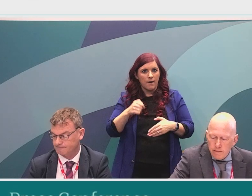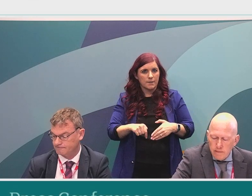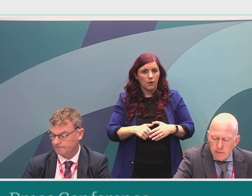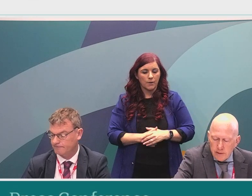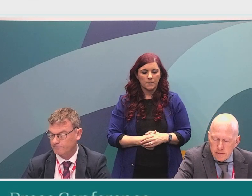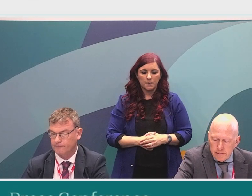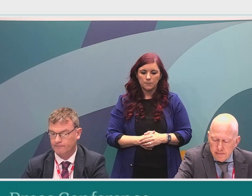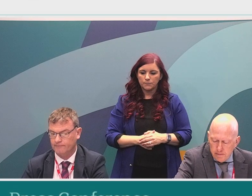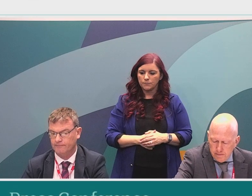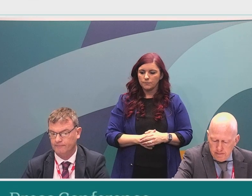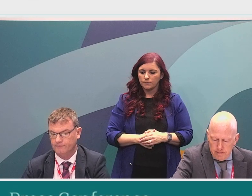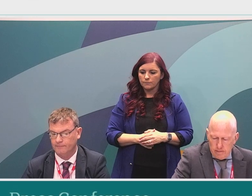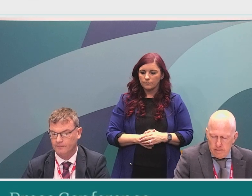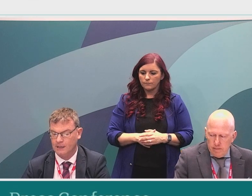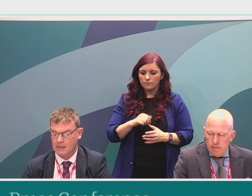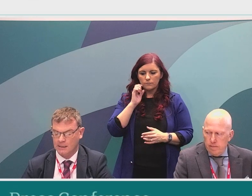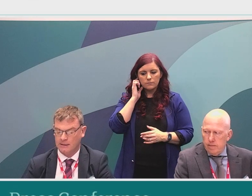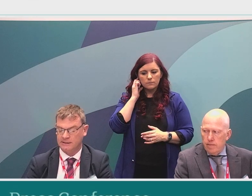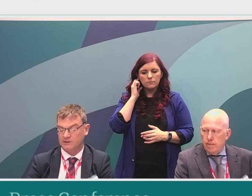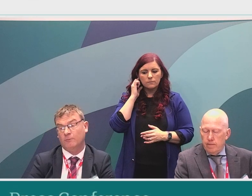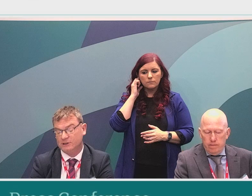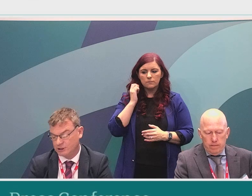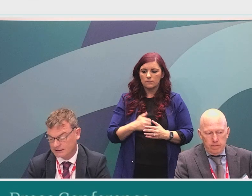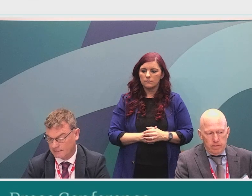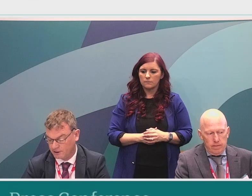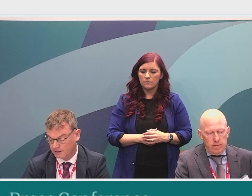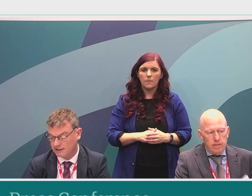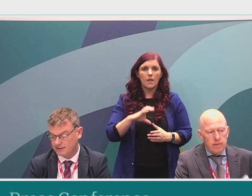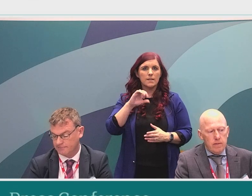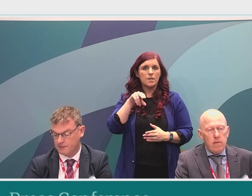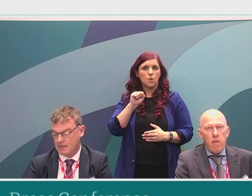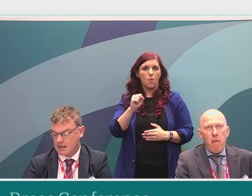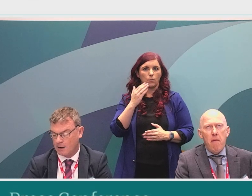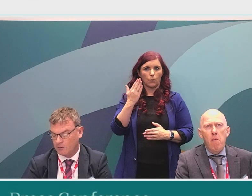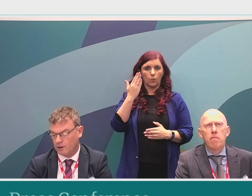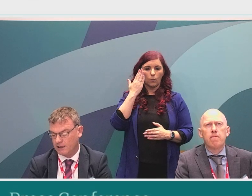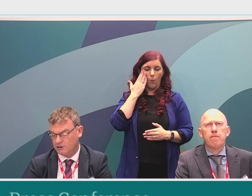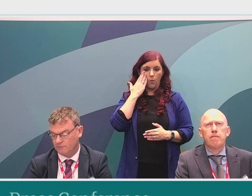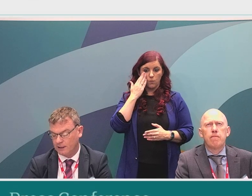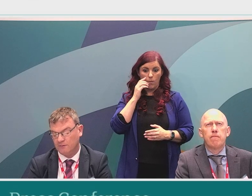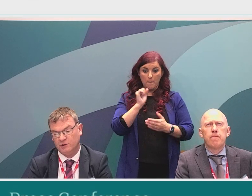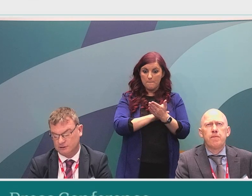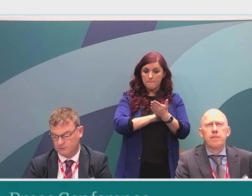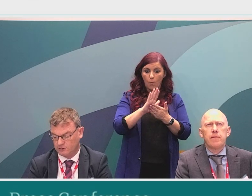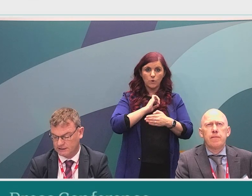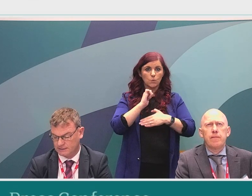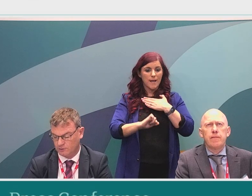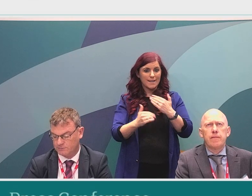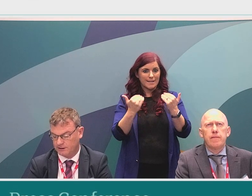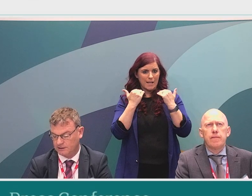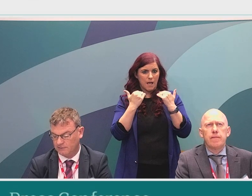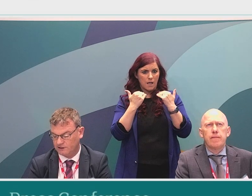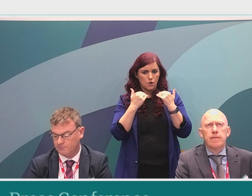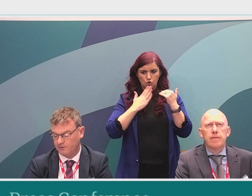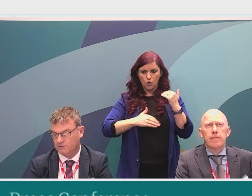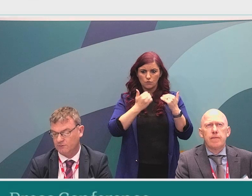CSO appreciates that behind the data are a range of individual stories which speak